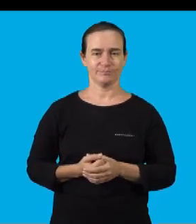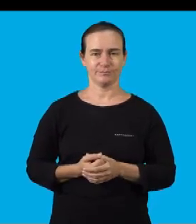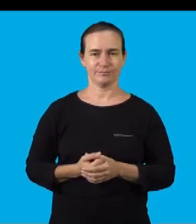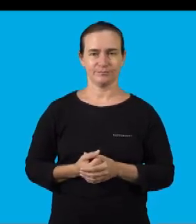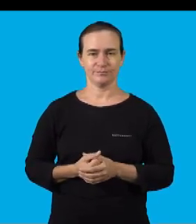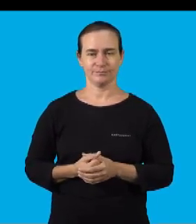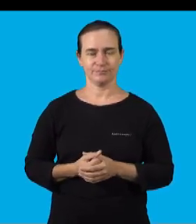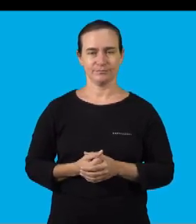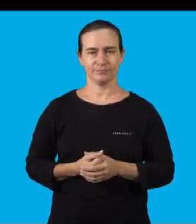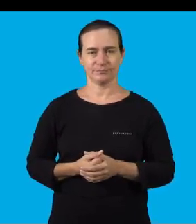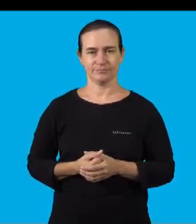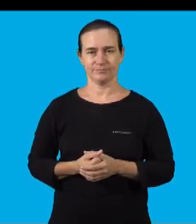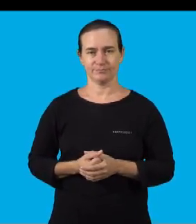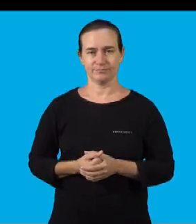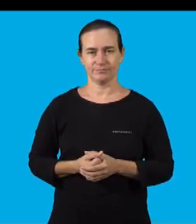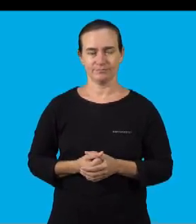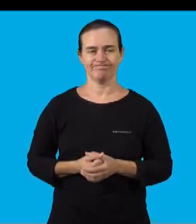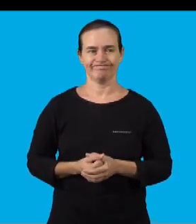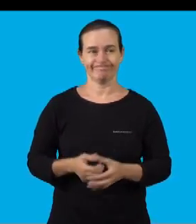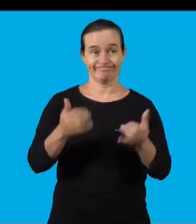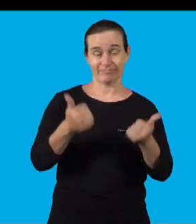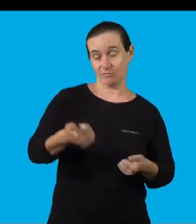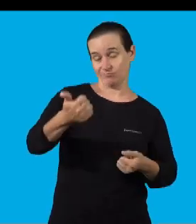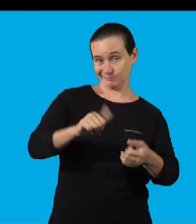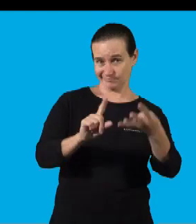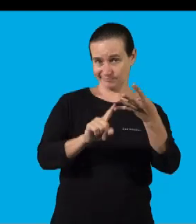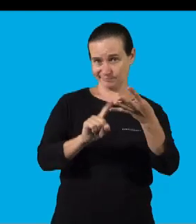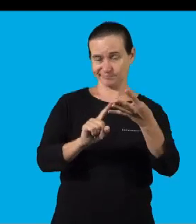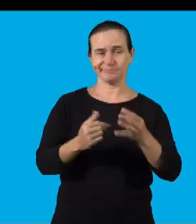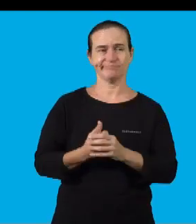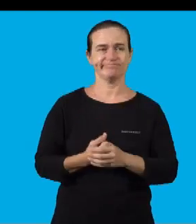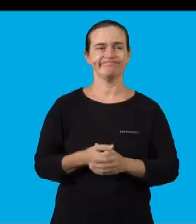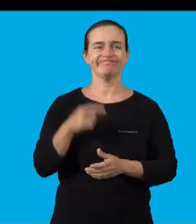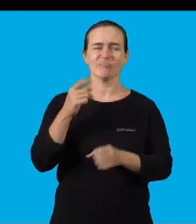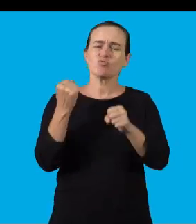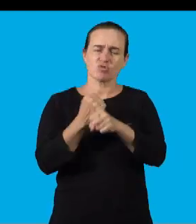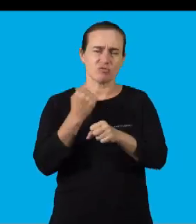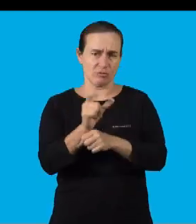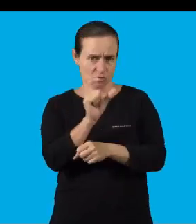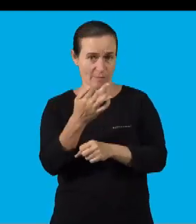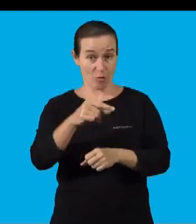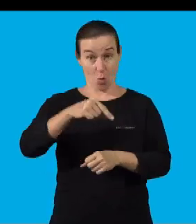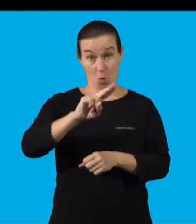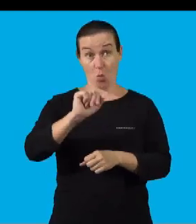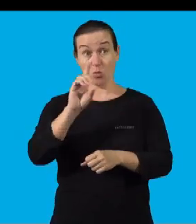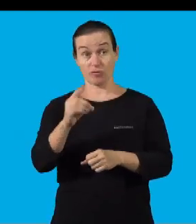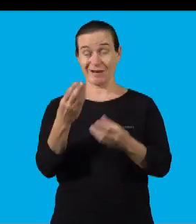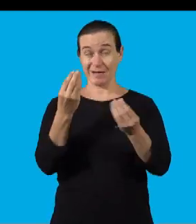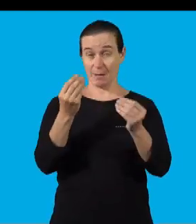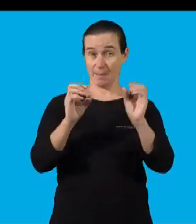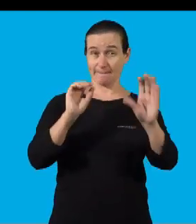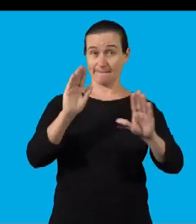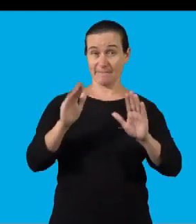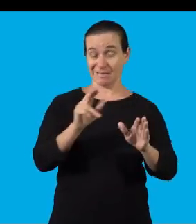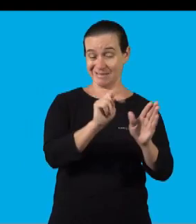actually 22. Let's go over to the next question. It says there, the general term of a quadratic number